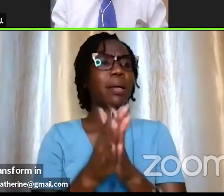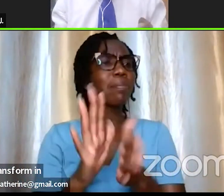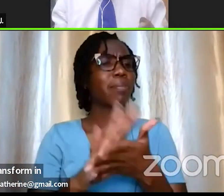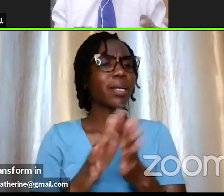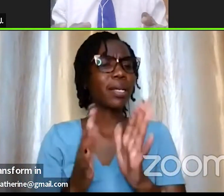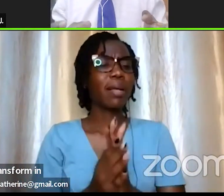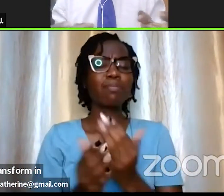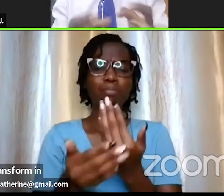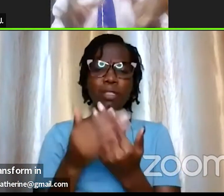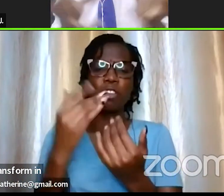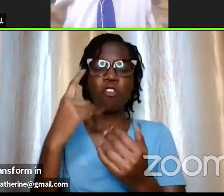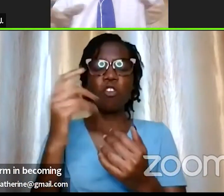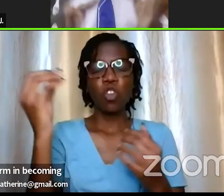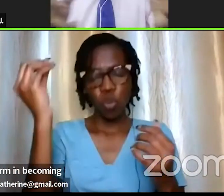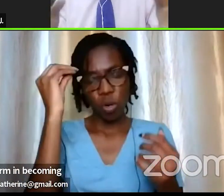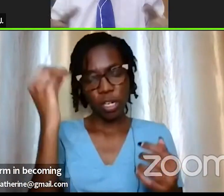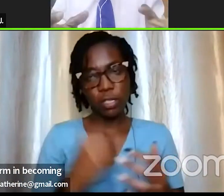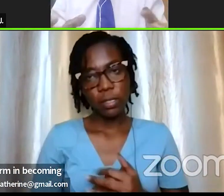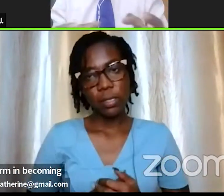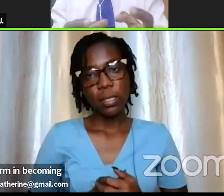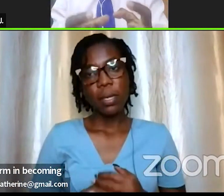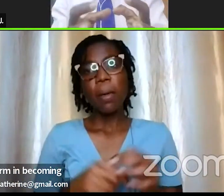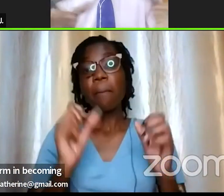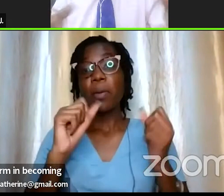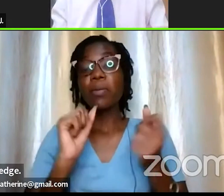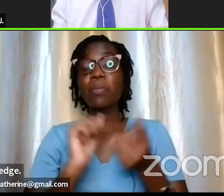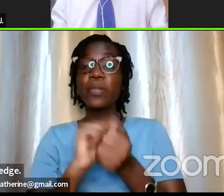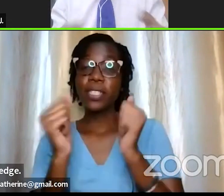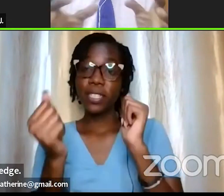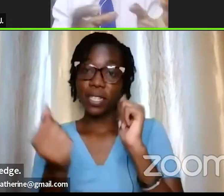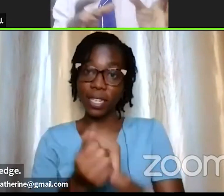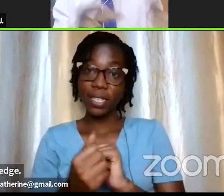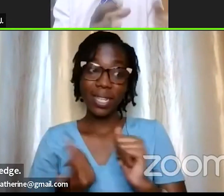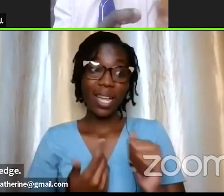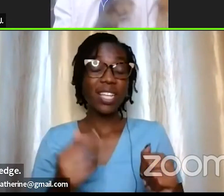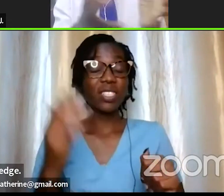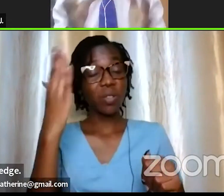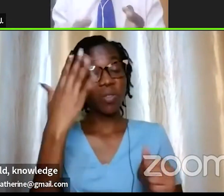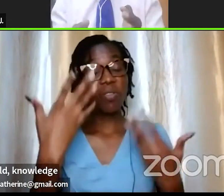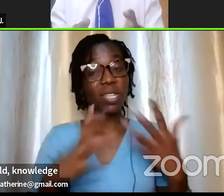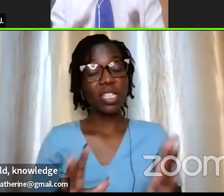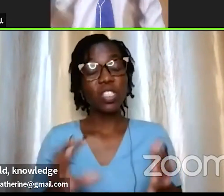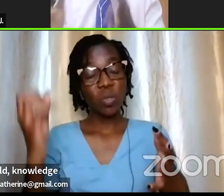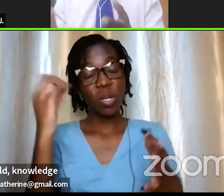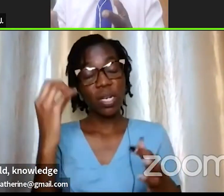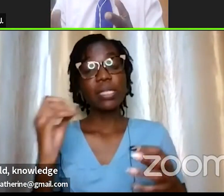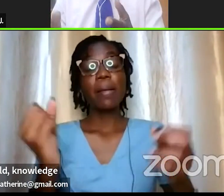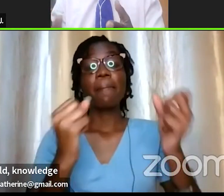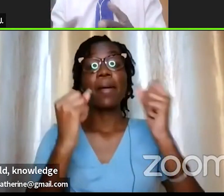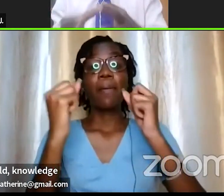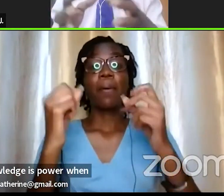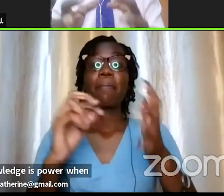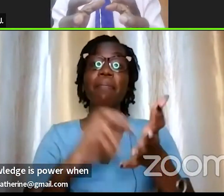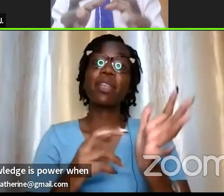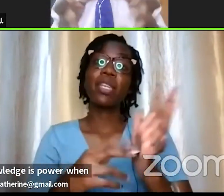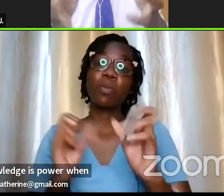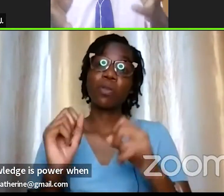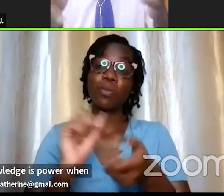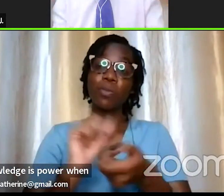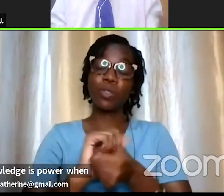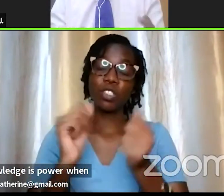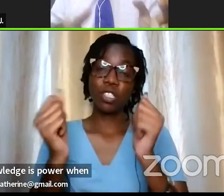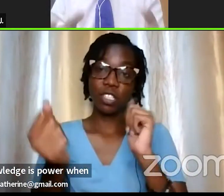of knowledge. You can change, as we are told, knowledge is power. When you have knowledge to change people's perceptions and people